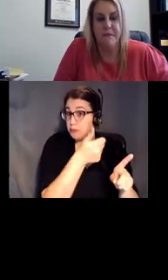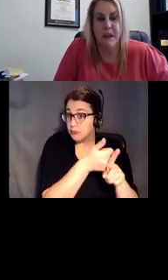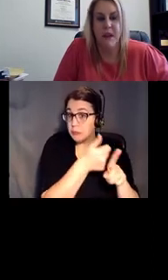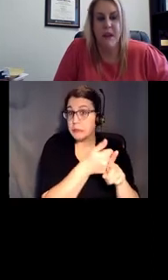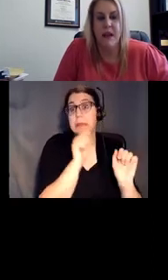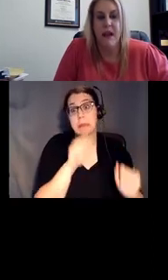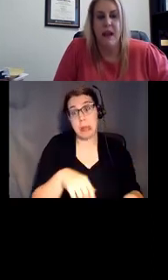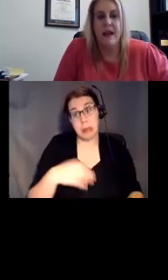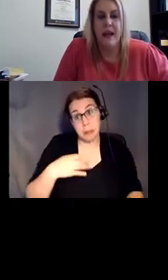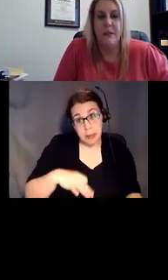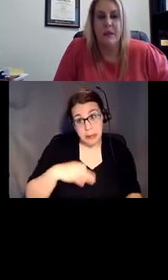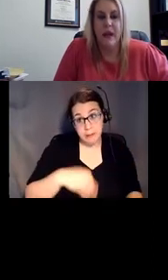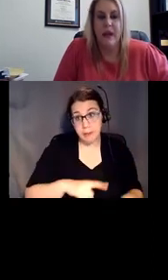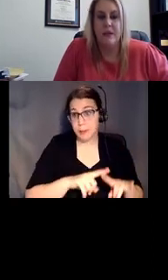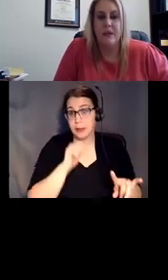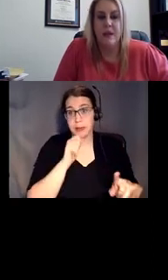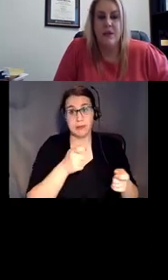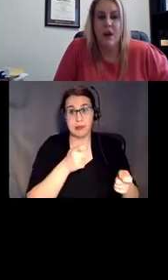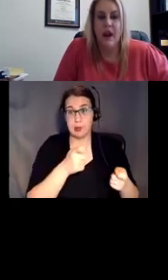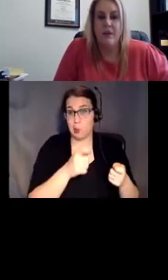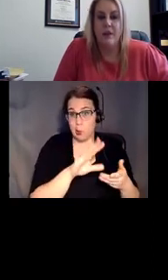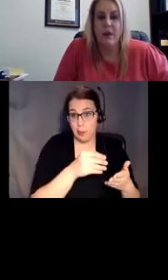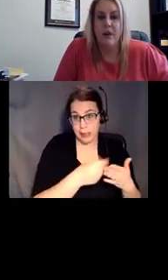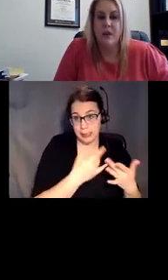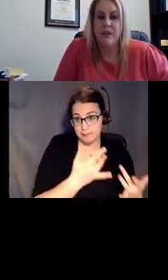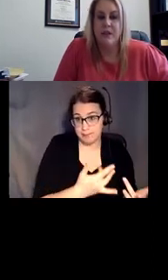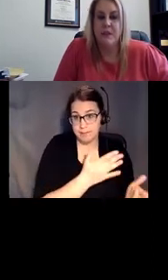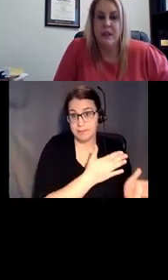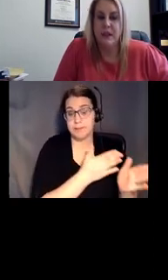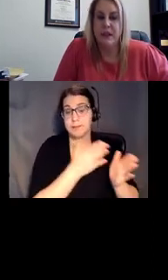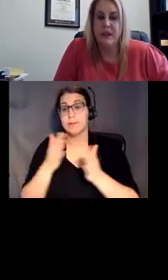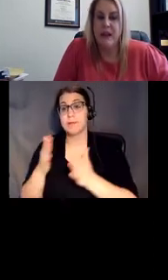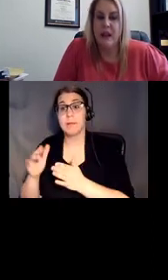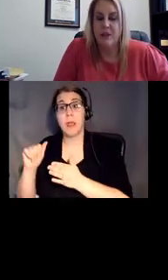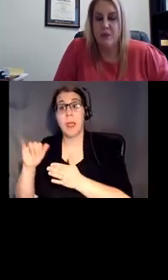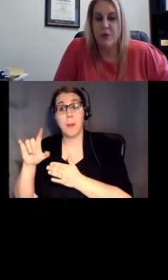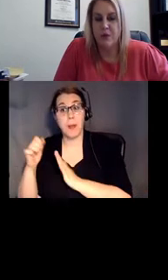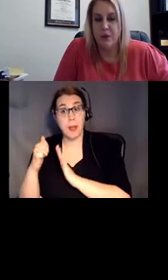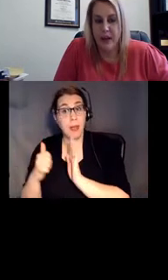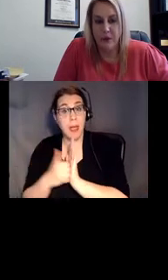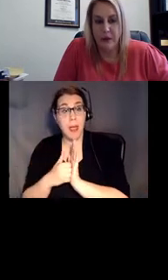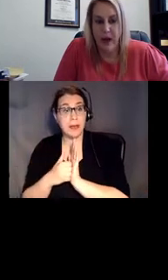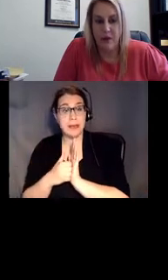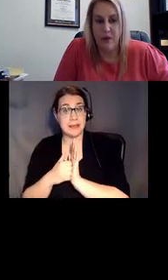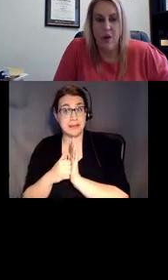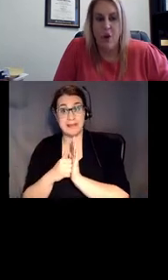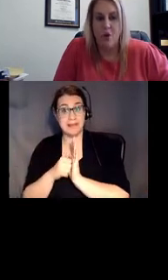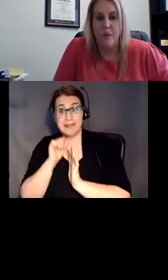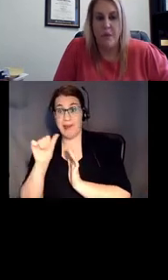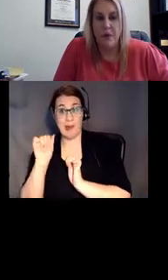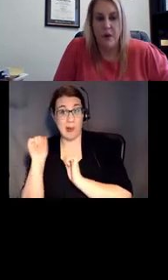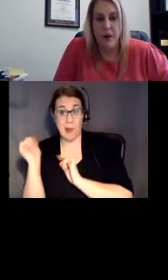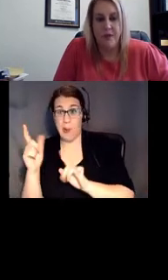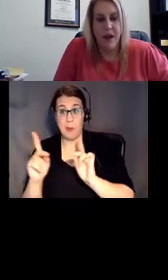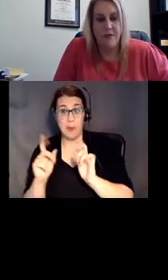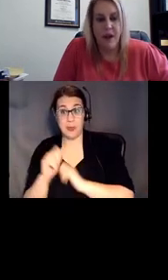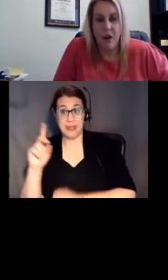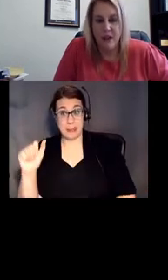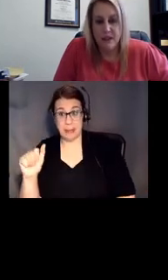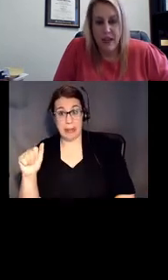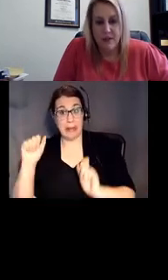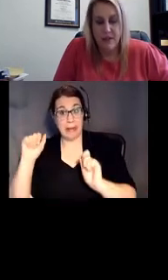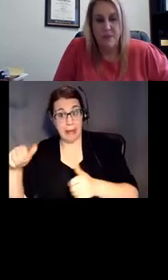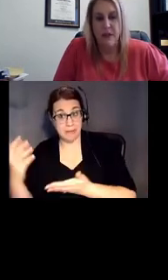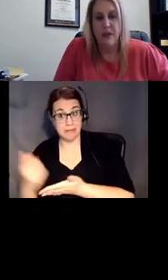beneficiary. In ABLE accounts, not everyone with a disability is eligible for an ABLE account. Remember, you have to have